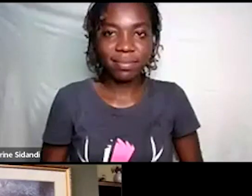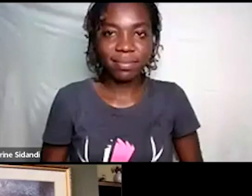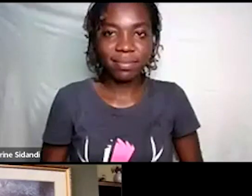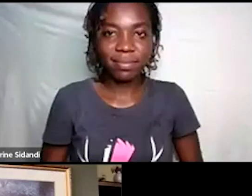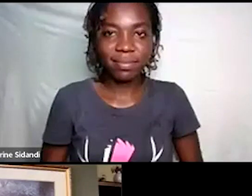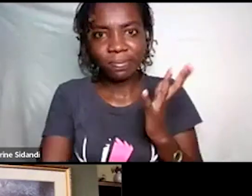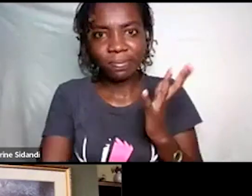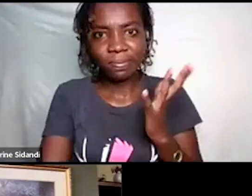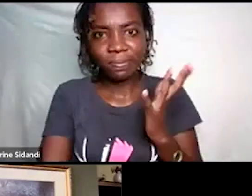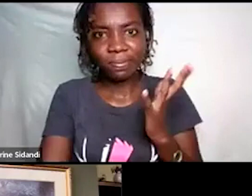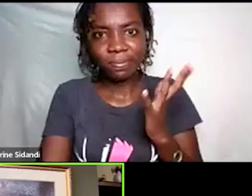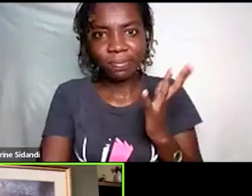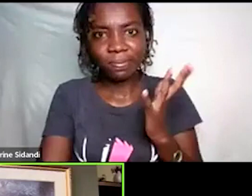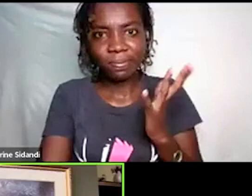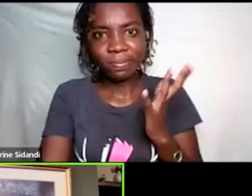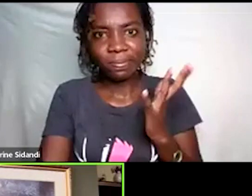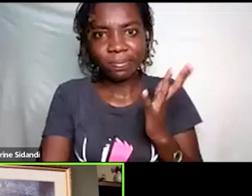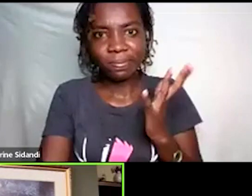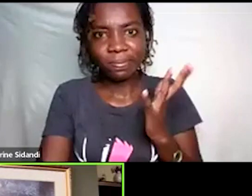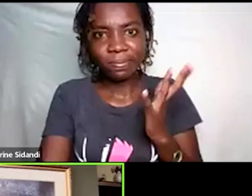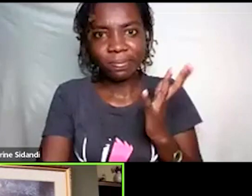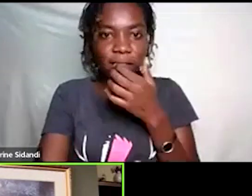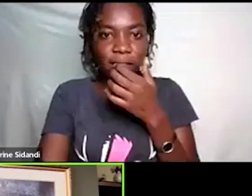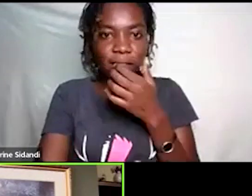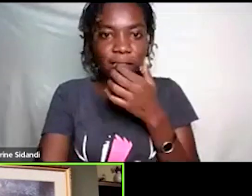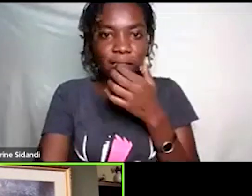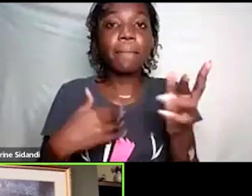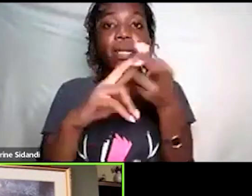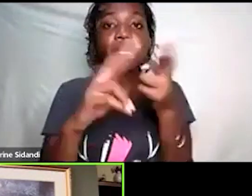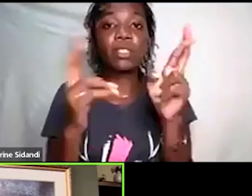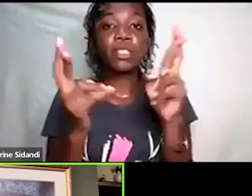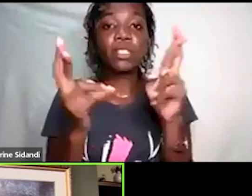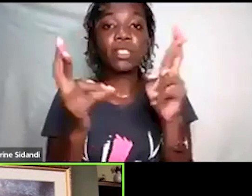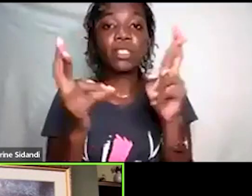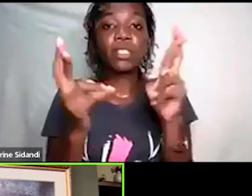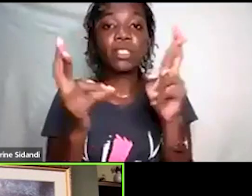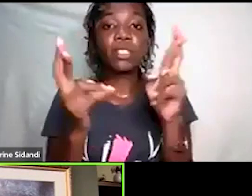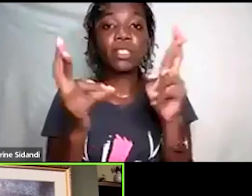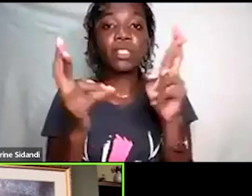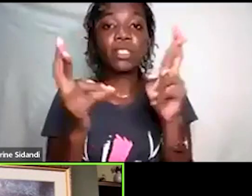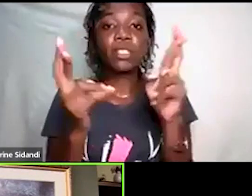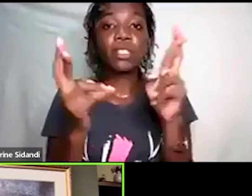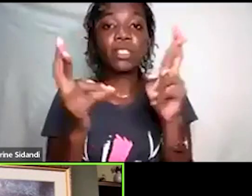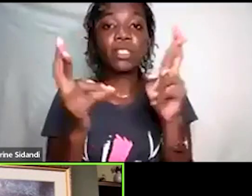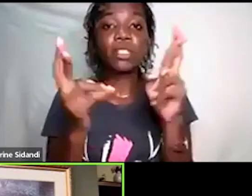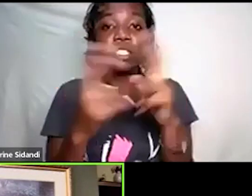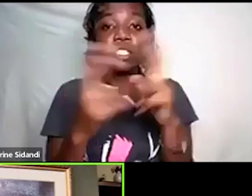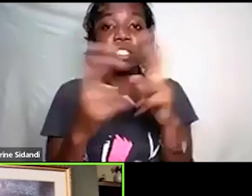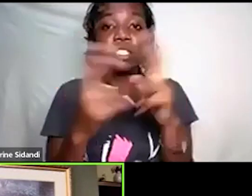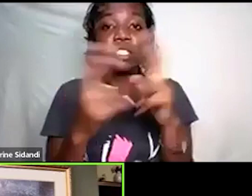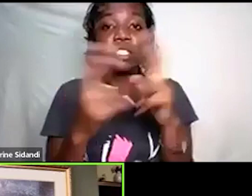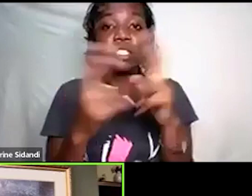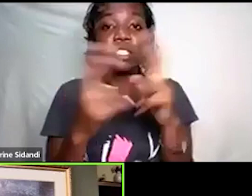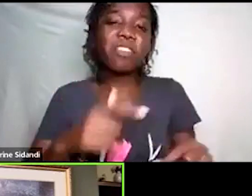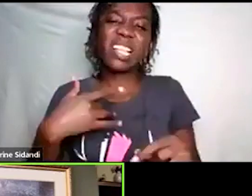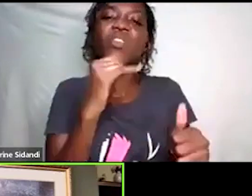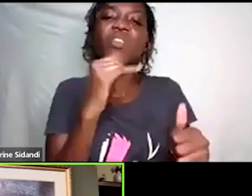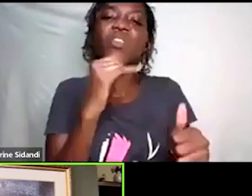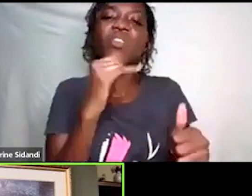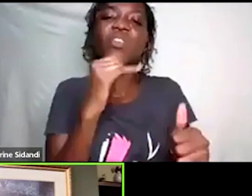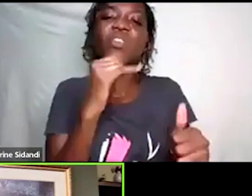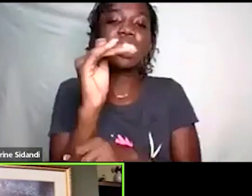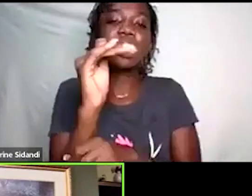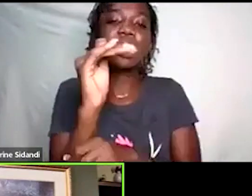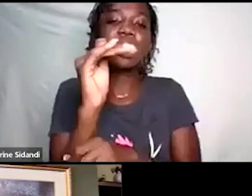And by the way, I'm a relationships coach. Don't feel restricted to ask any question. Shoot it. I can handle it. Shoot